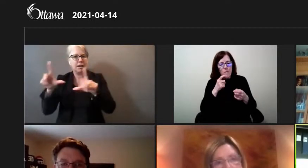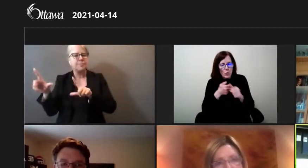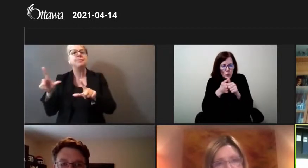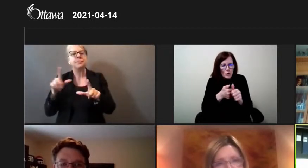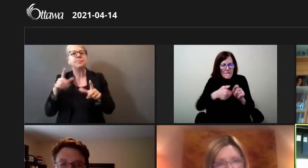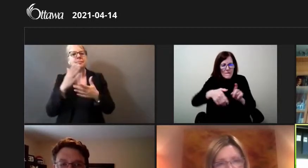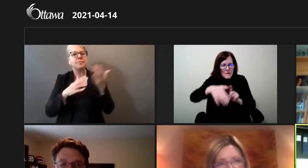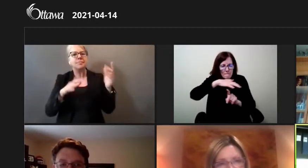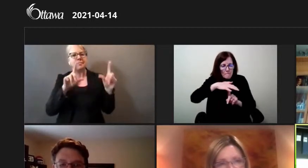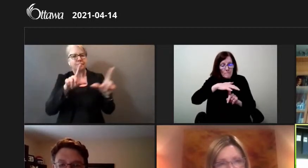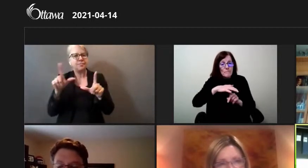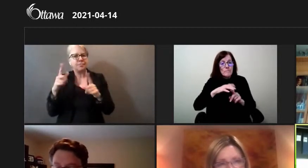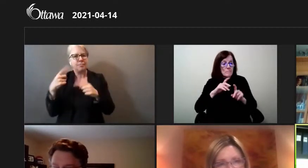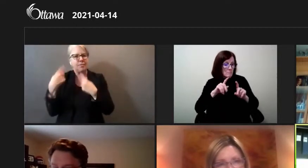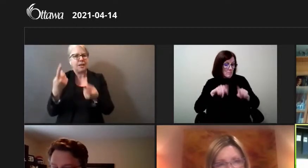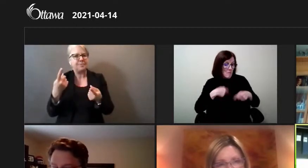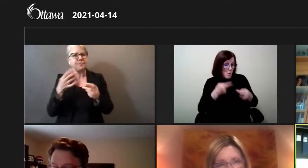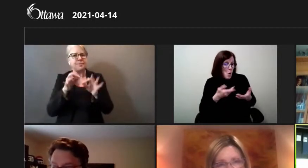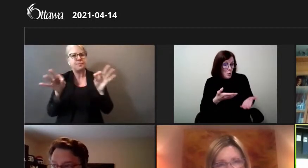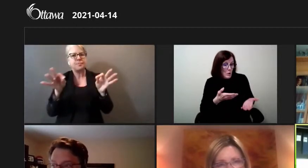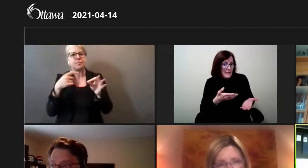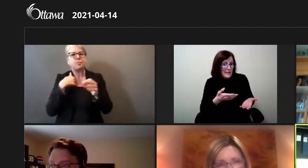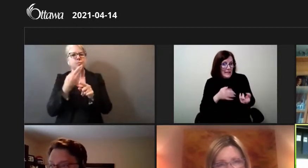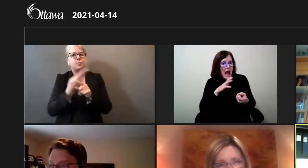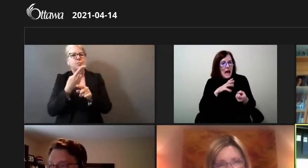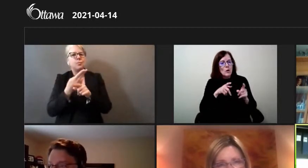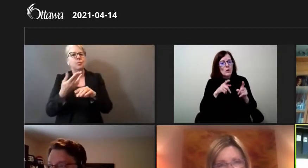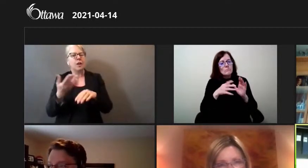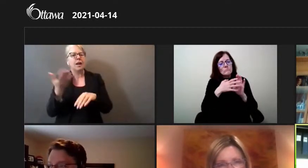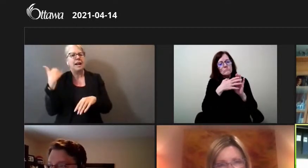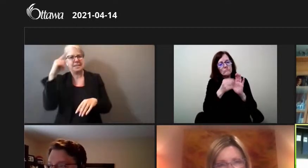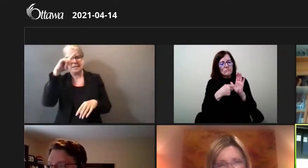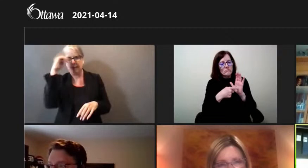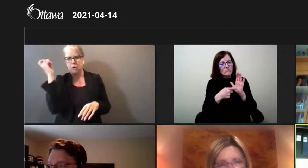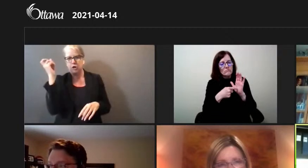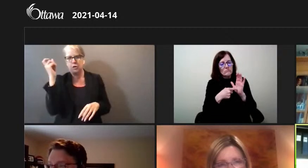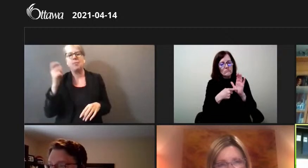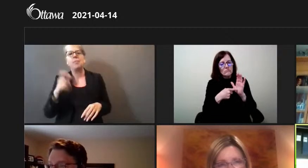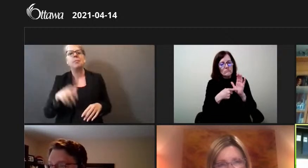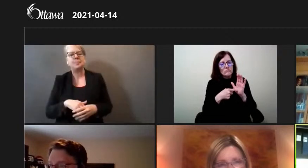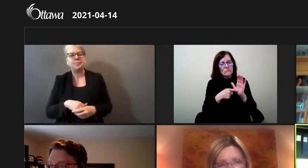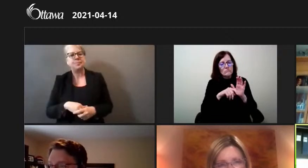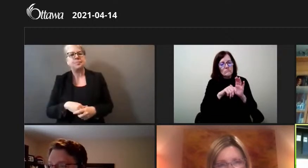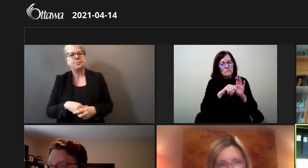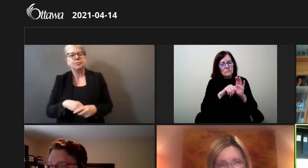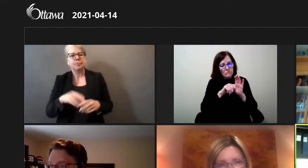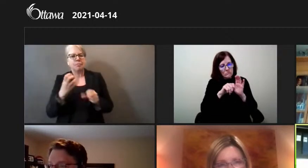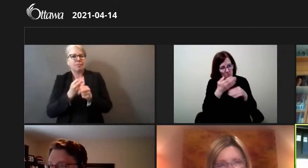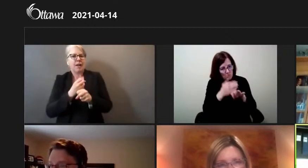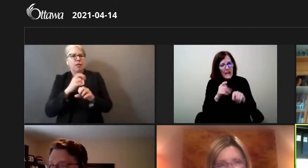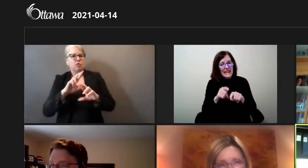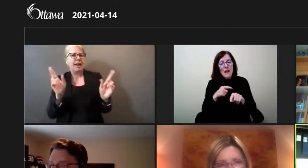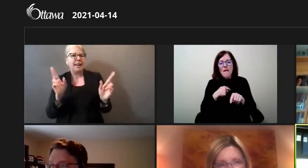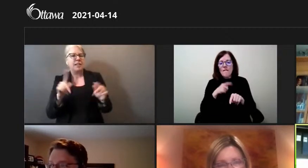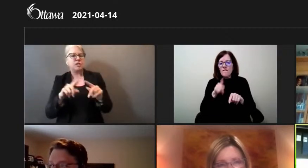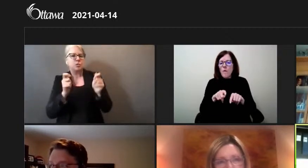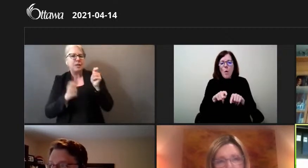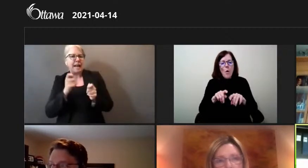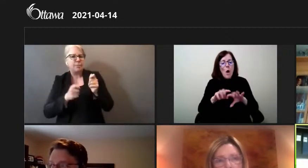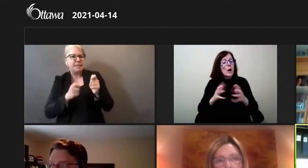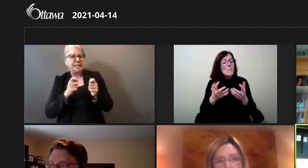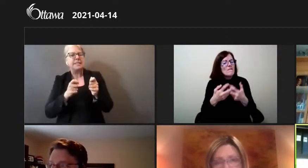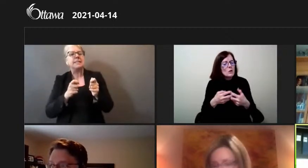signage that we and the language that we used last summer, but getting ready to adapt it and